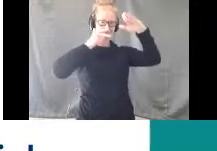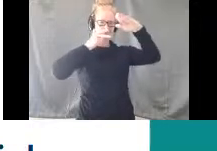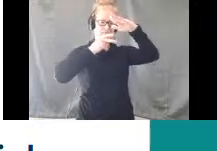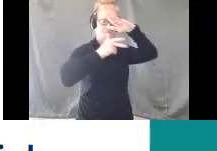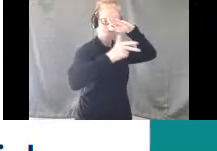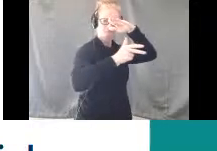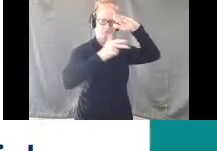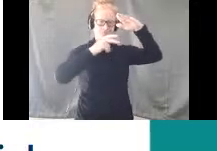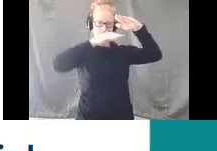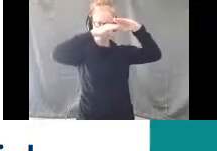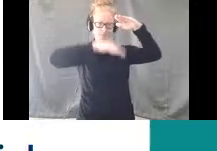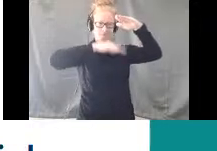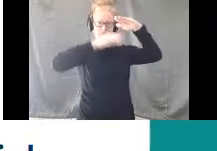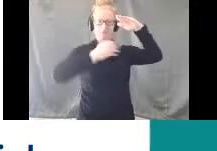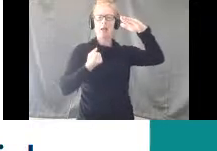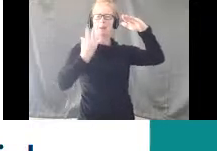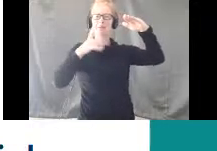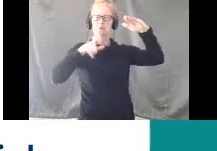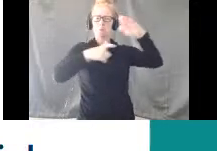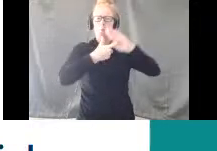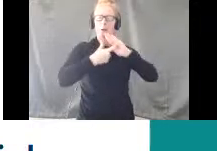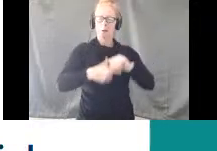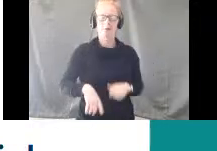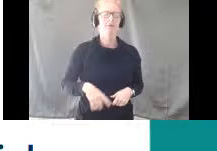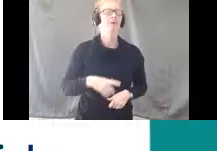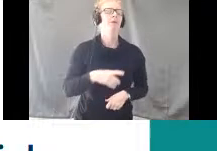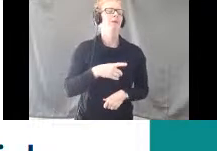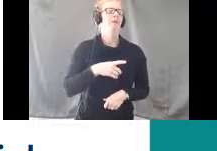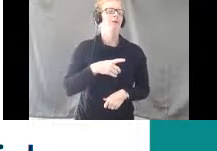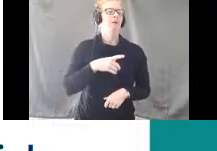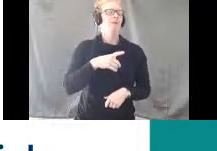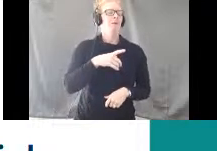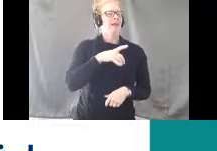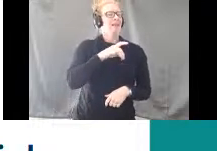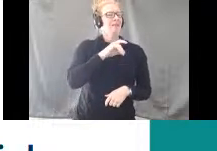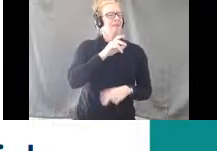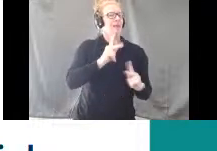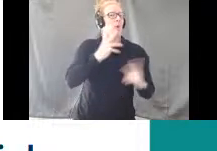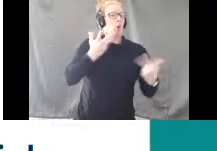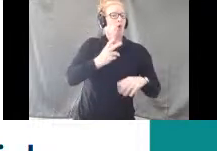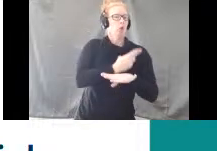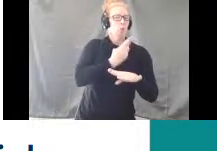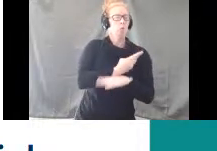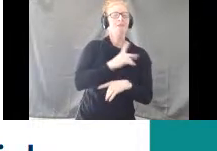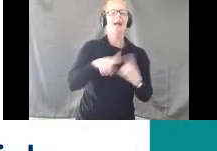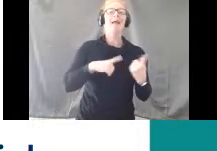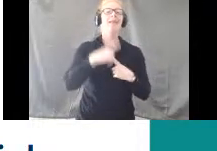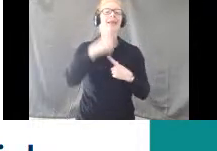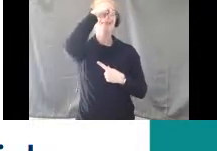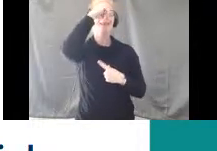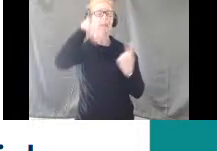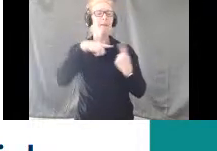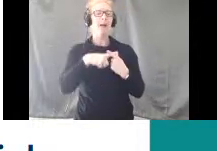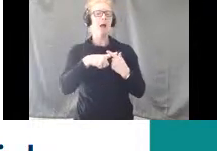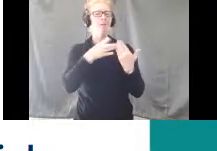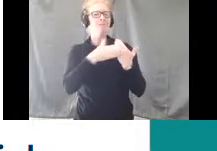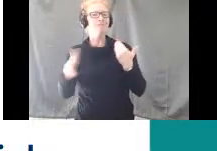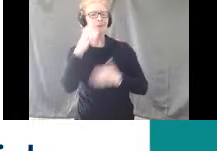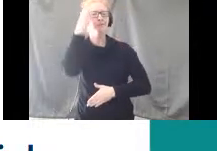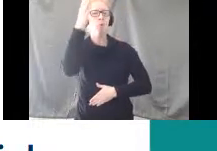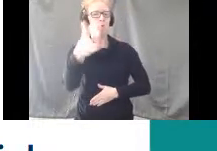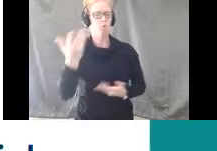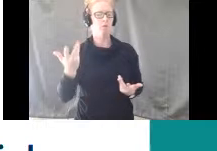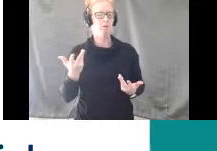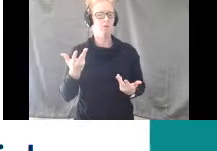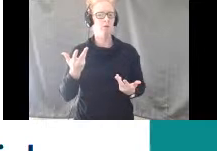bridge. So we understood that. Historic users, but also looking at the commercial navigation trends and needs upriver to